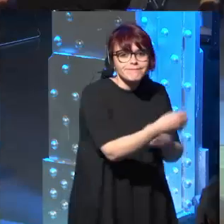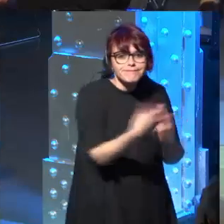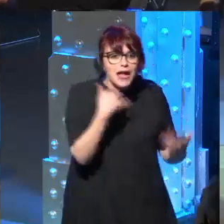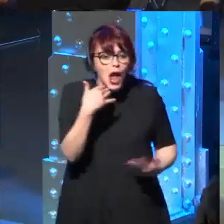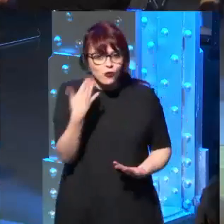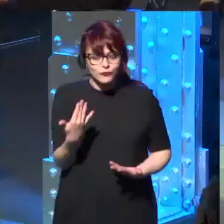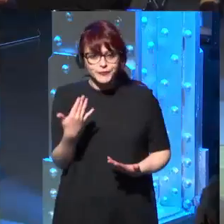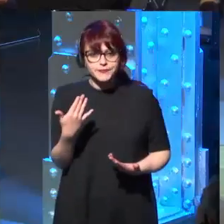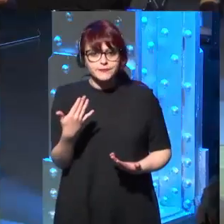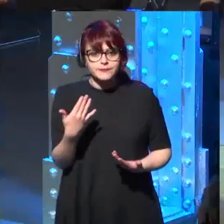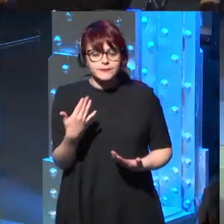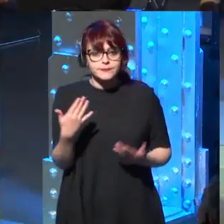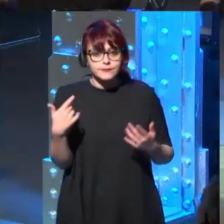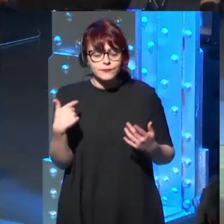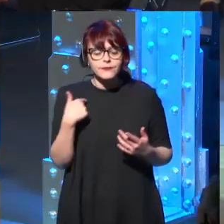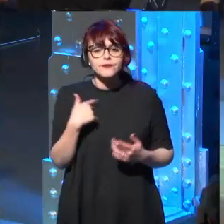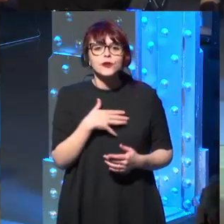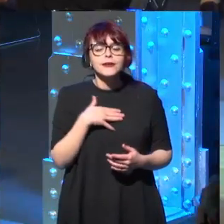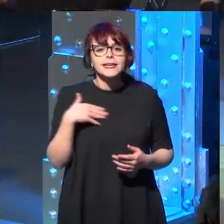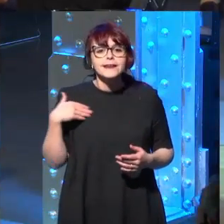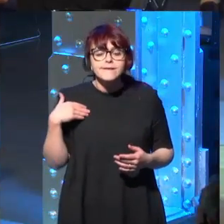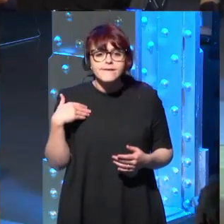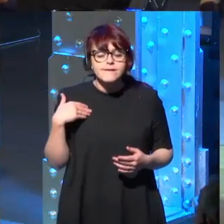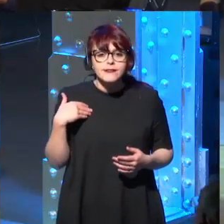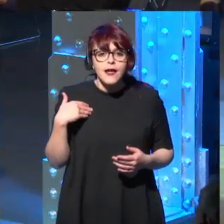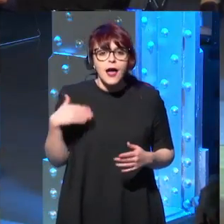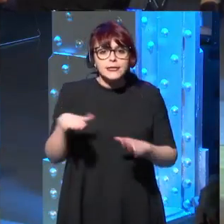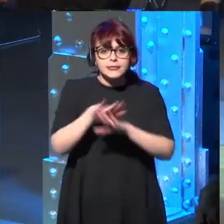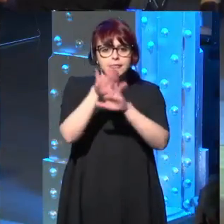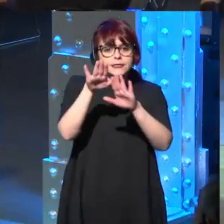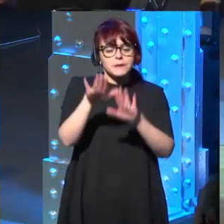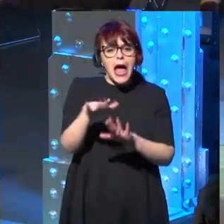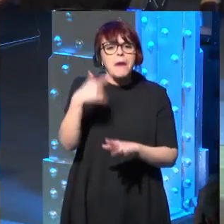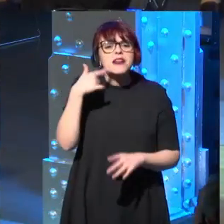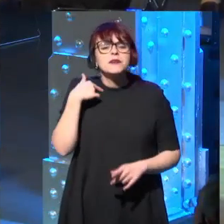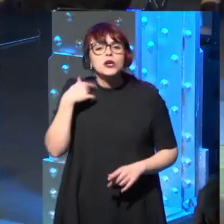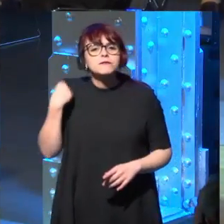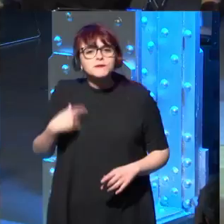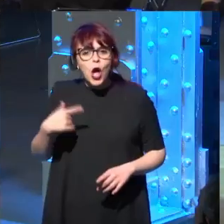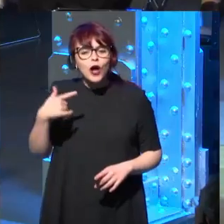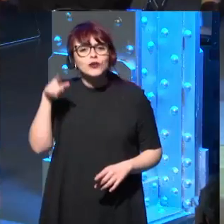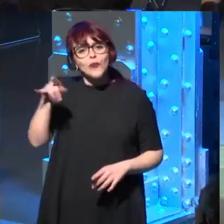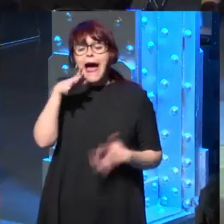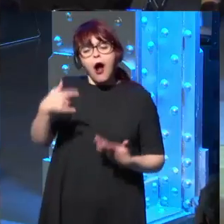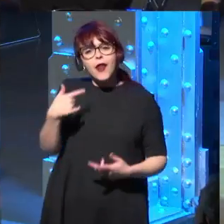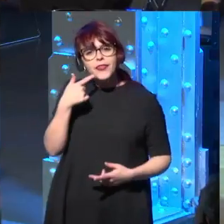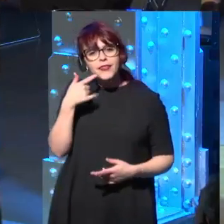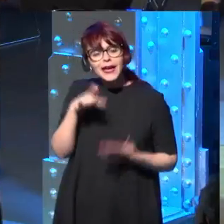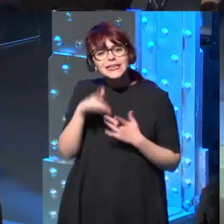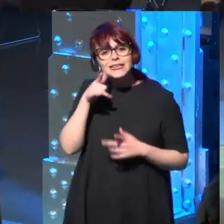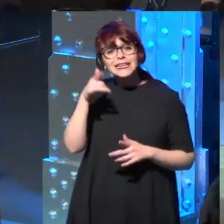an obsessed lover. But I would like to finish with something. Exactamente.